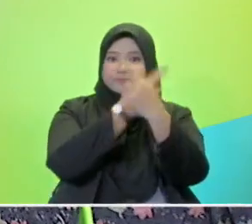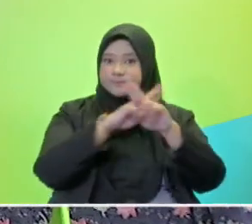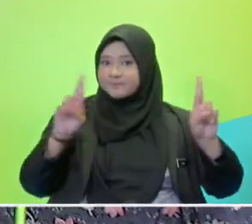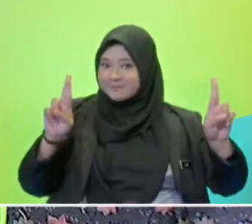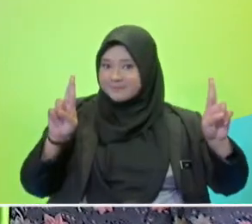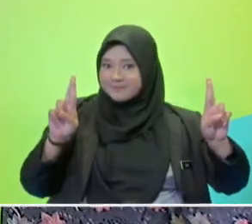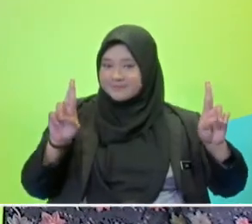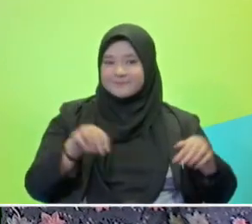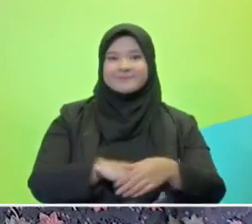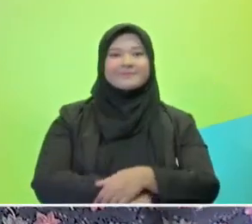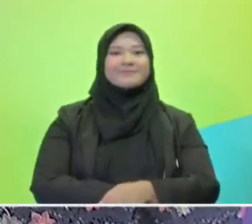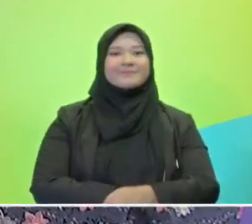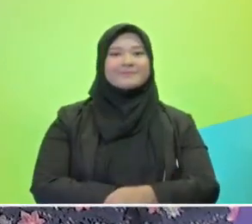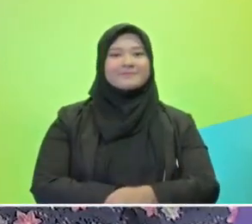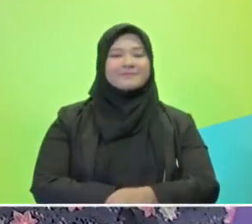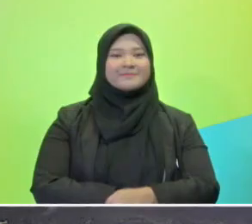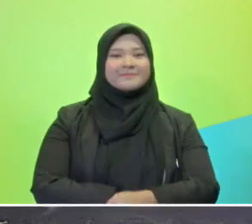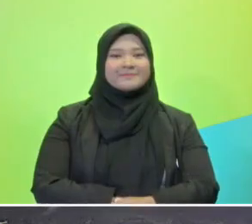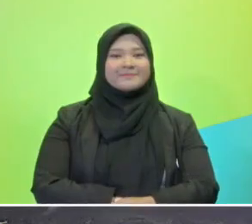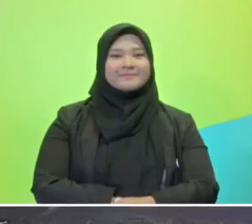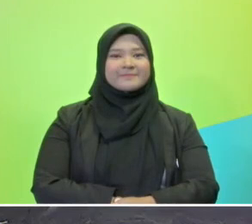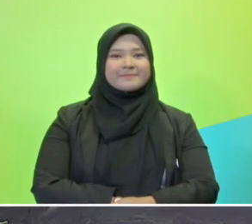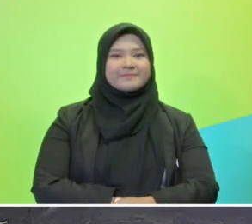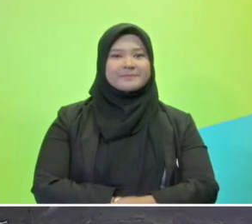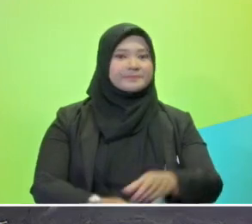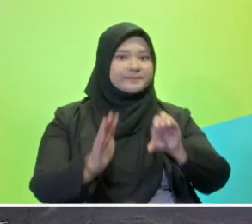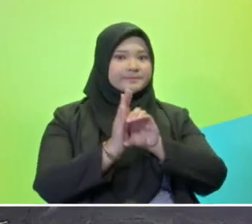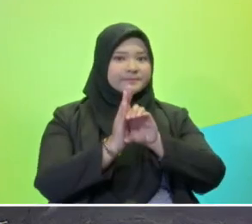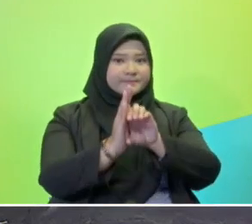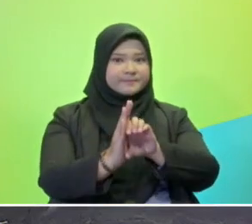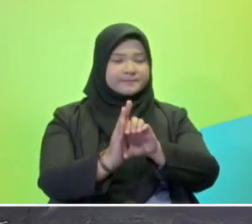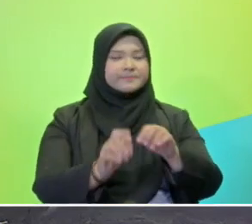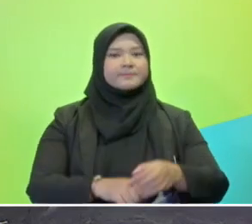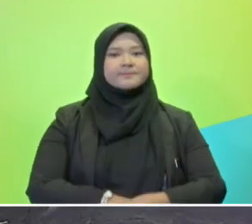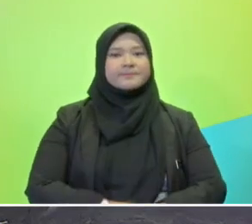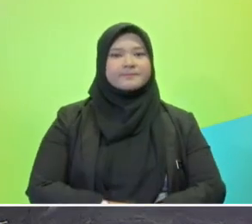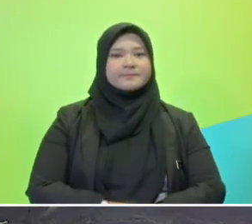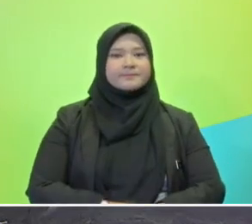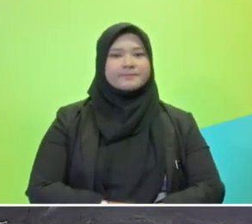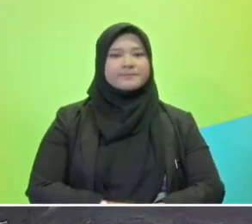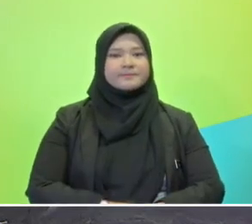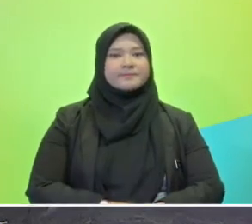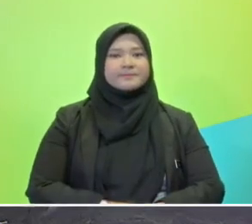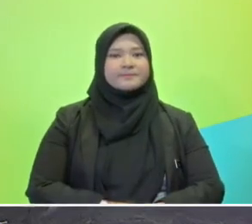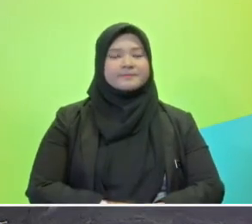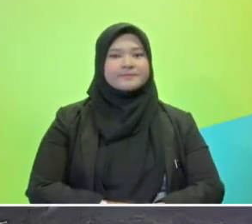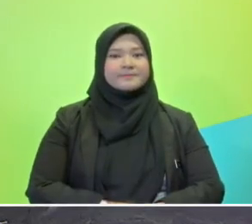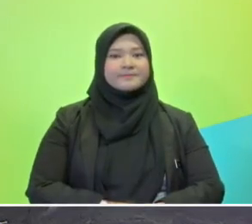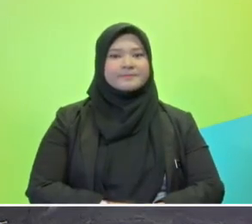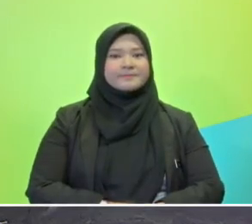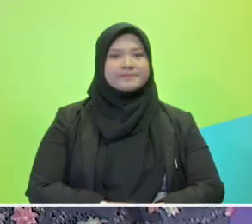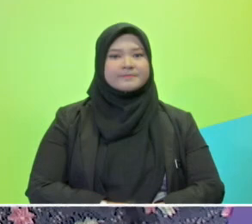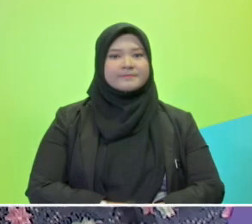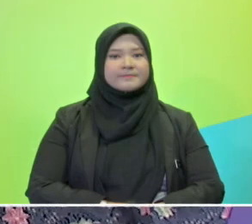Abang Irfan to do this? Okay, Abang Irfan, you ready? All right, I'm ready. All right, I'll try my it's very easy. His